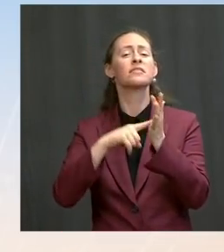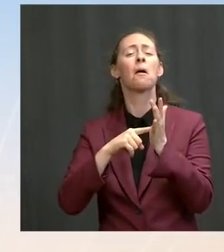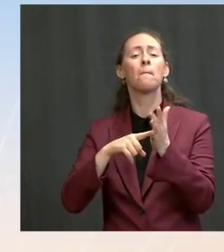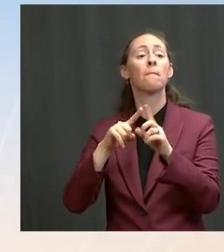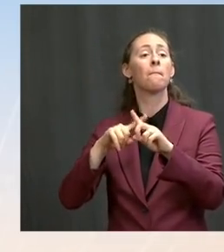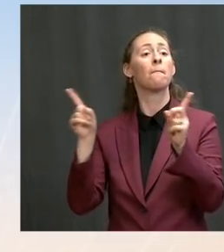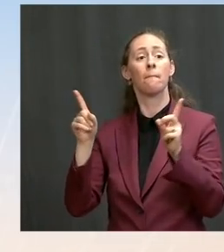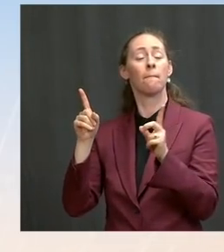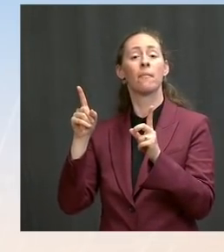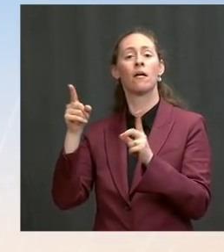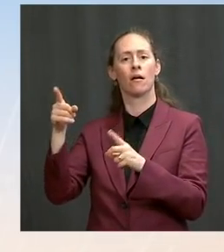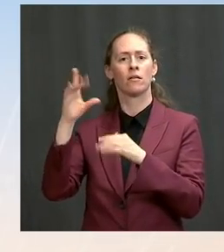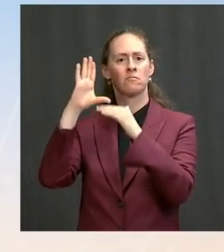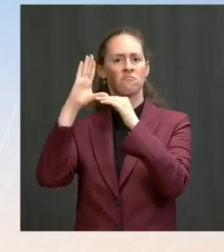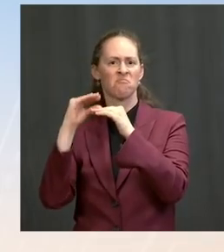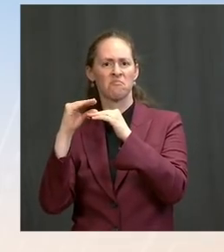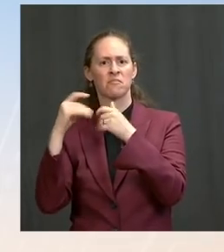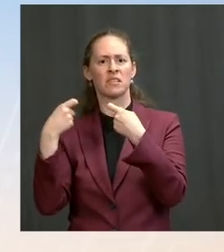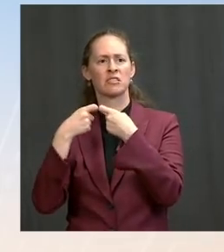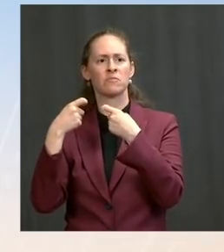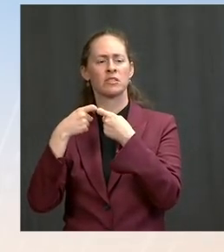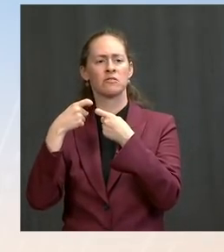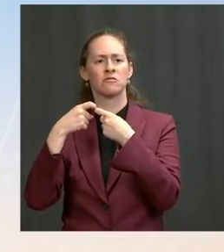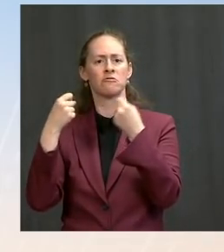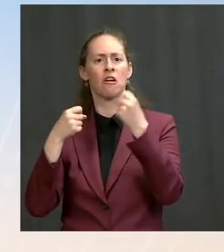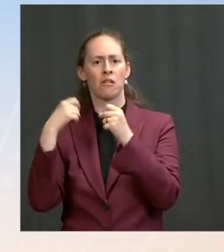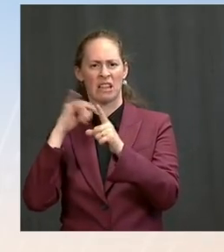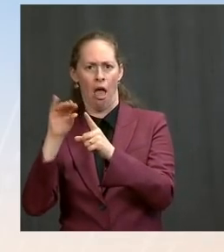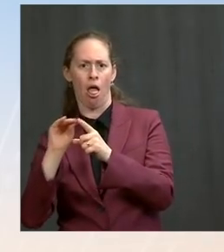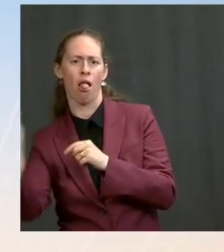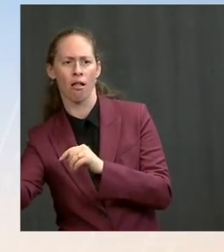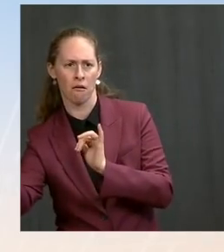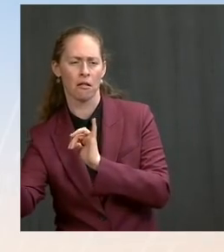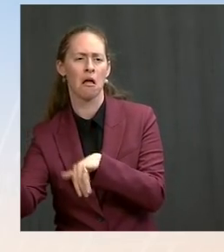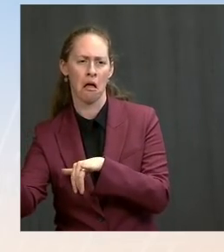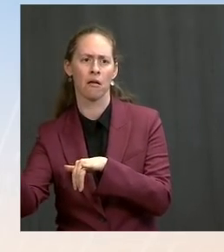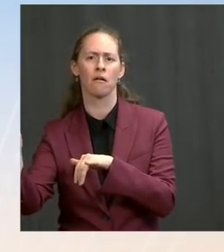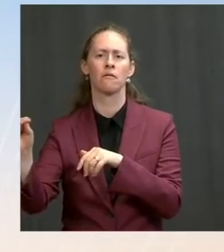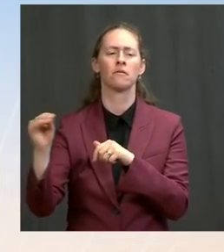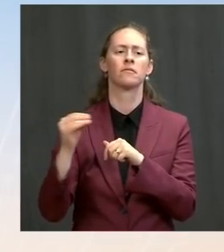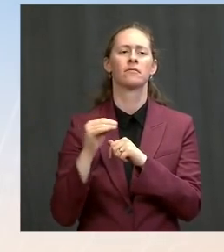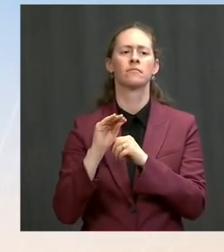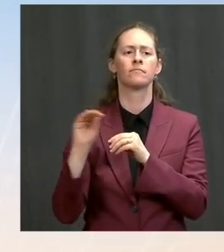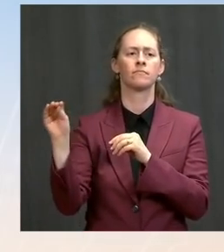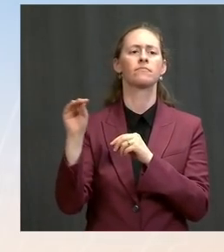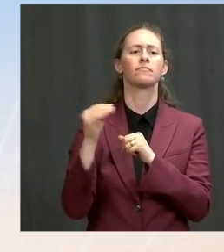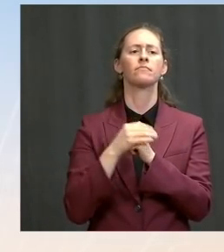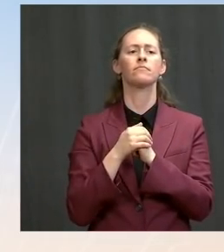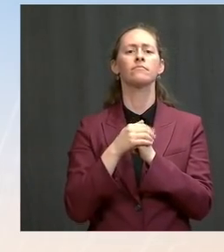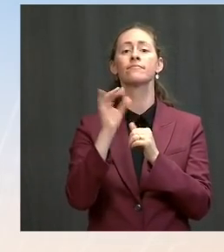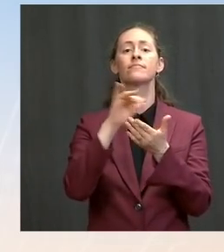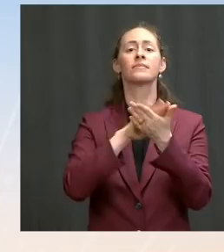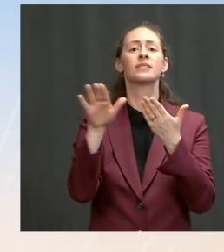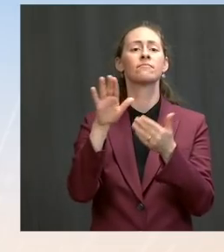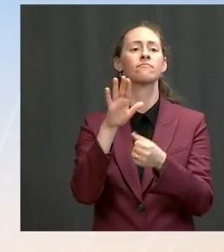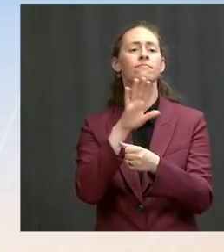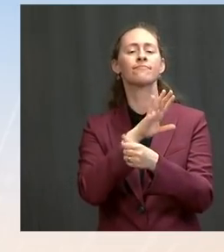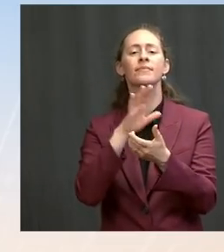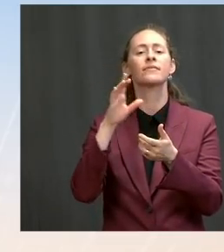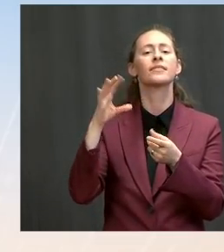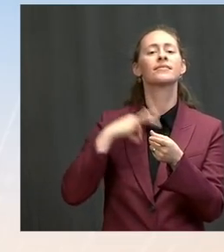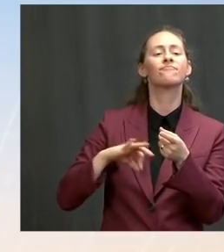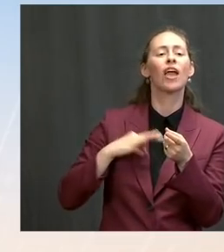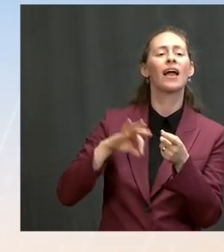electric vehicles. That's incorrect. Rebates for electric vehicles, clean energy tax credits, and the components of his American Families